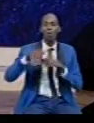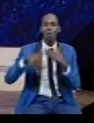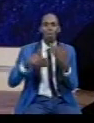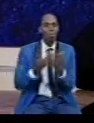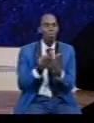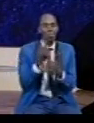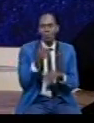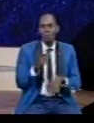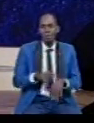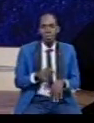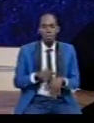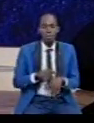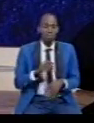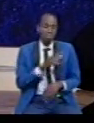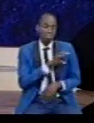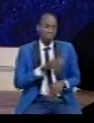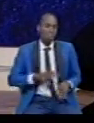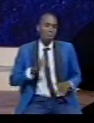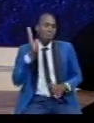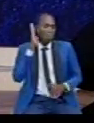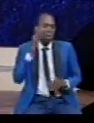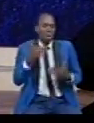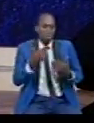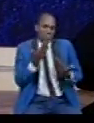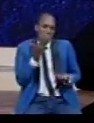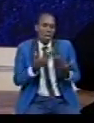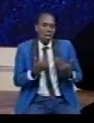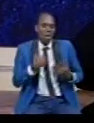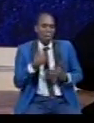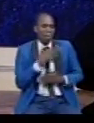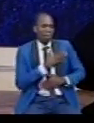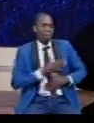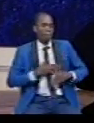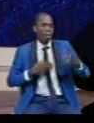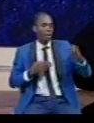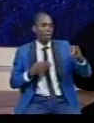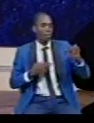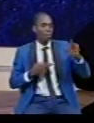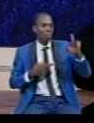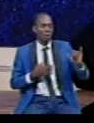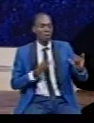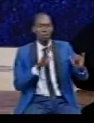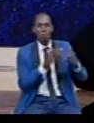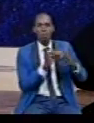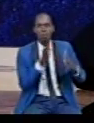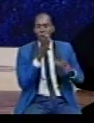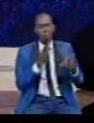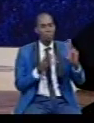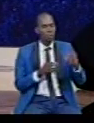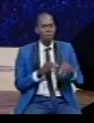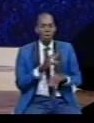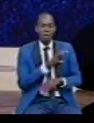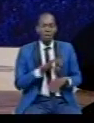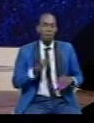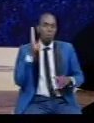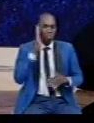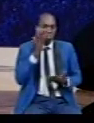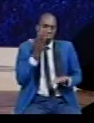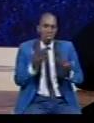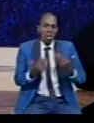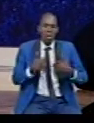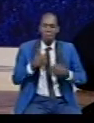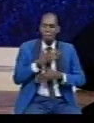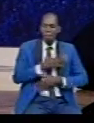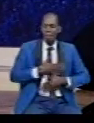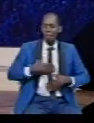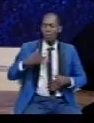have pleased Mary, but no. He could have pleased his own disciples, but no. He could have pleased